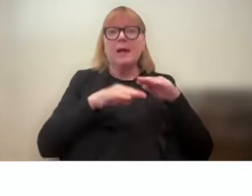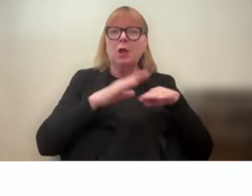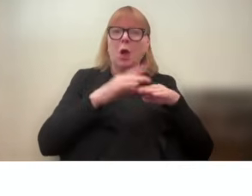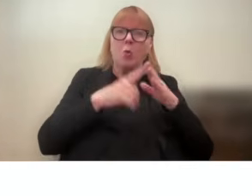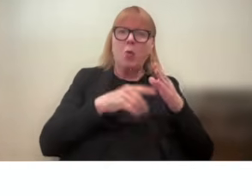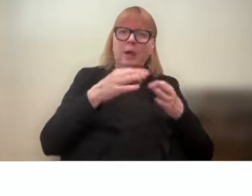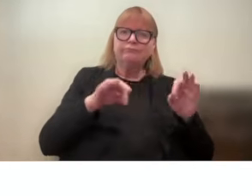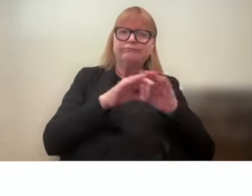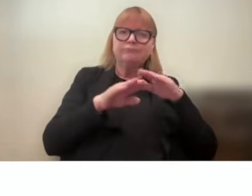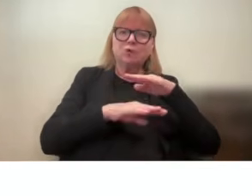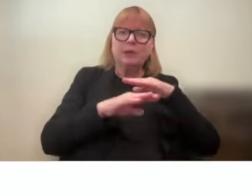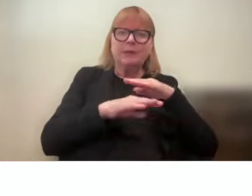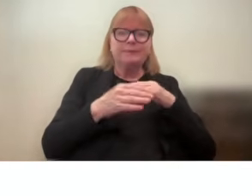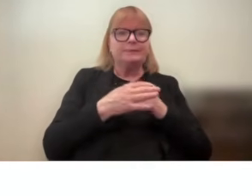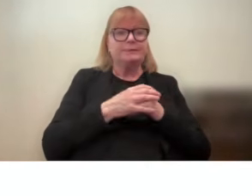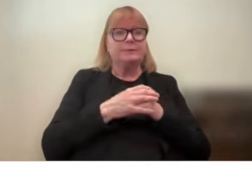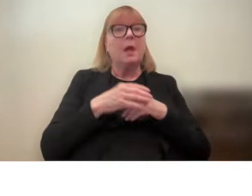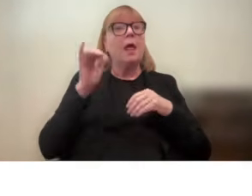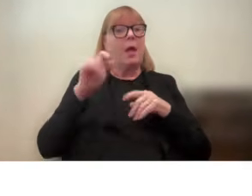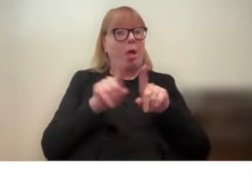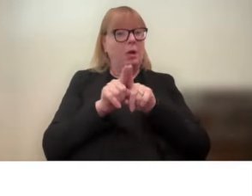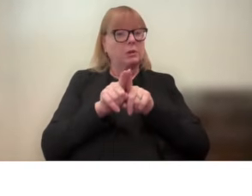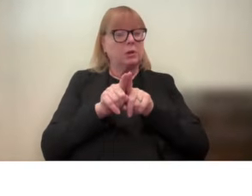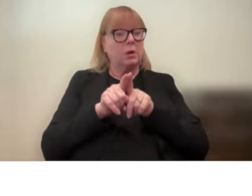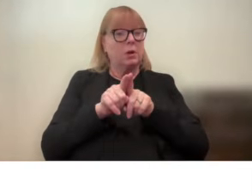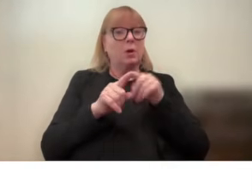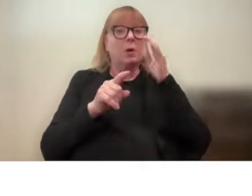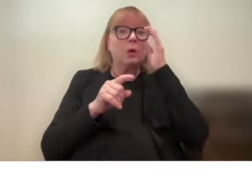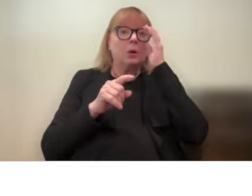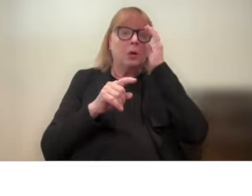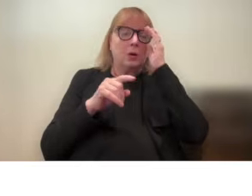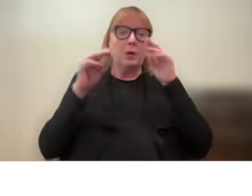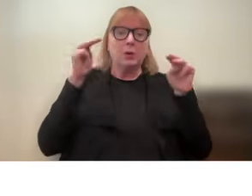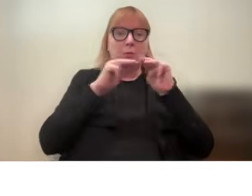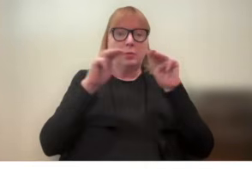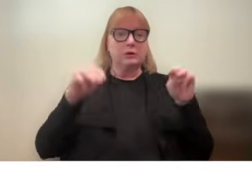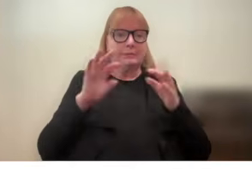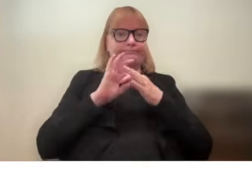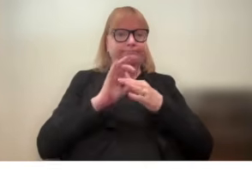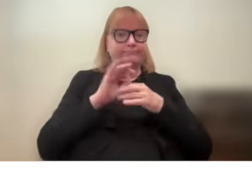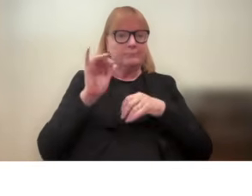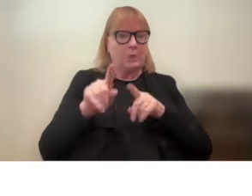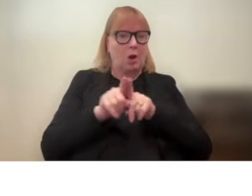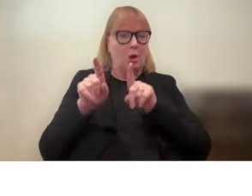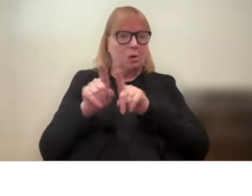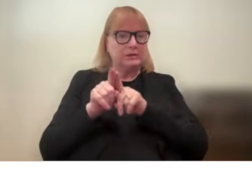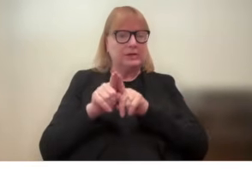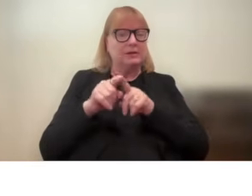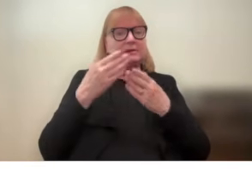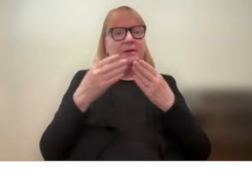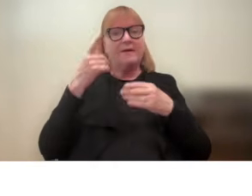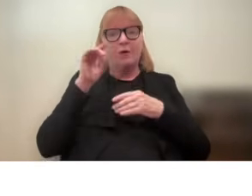what criteria? And this is also something that museums are part of as well. So,